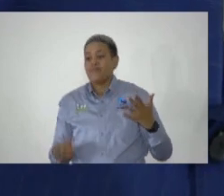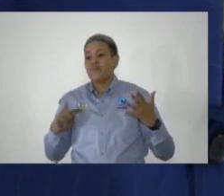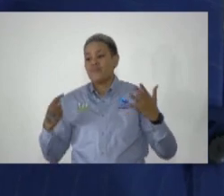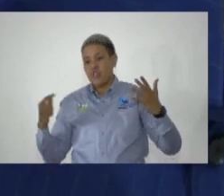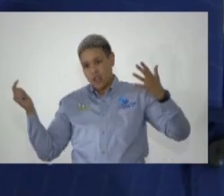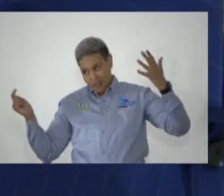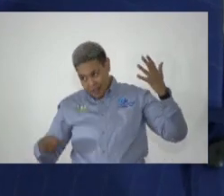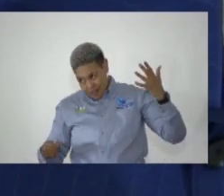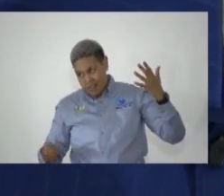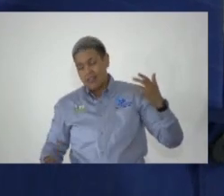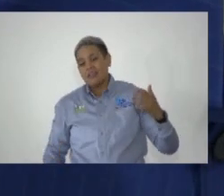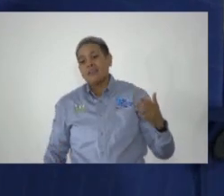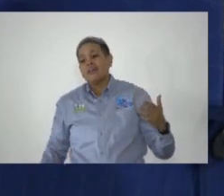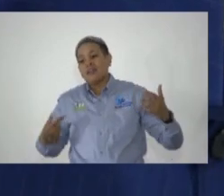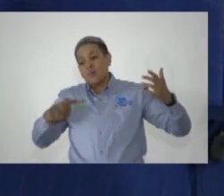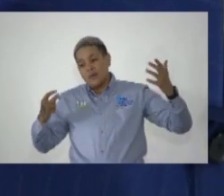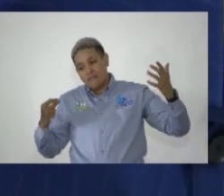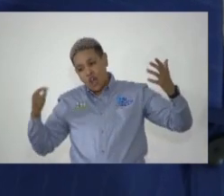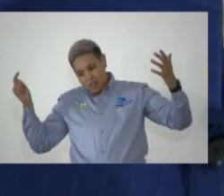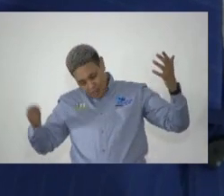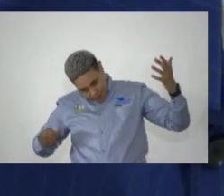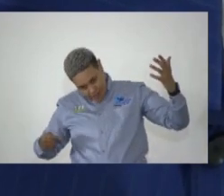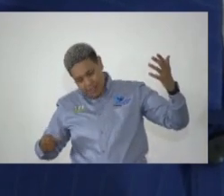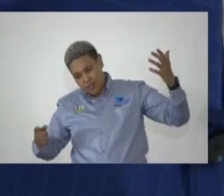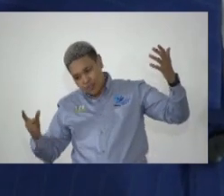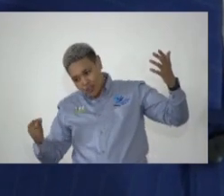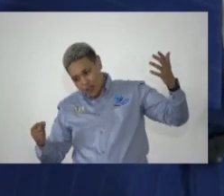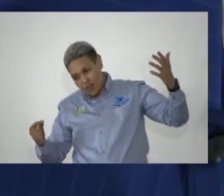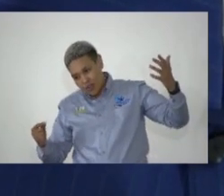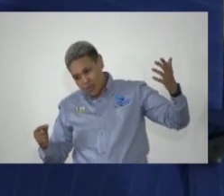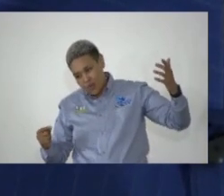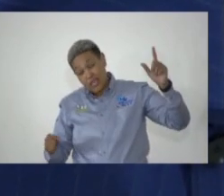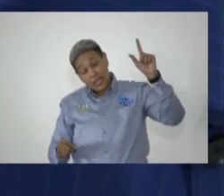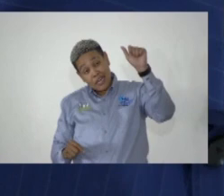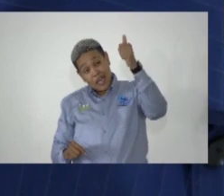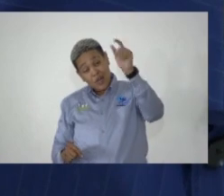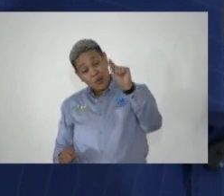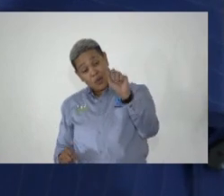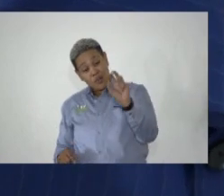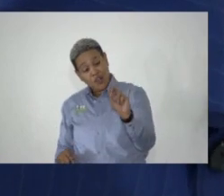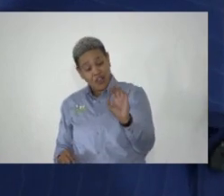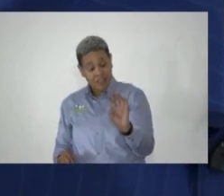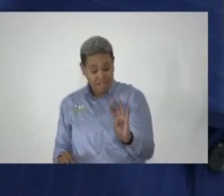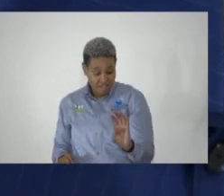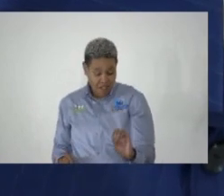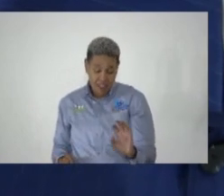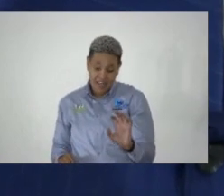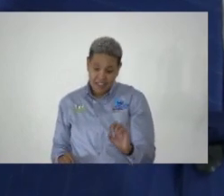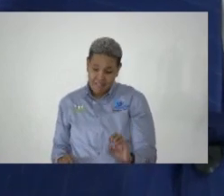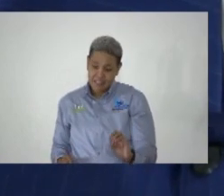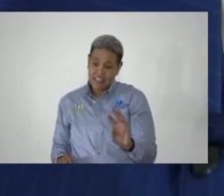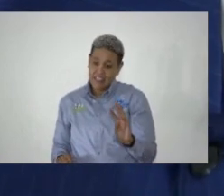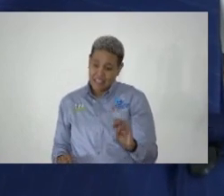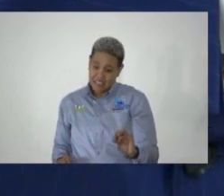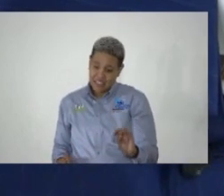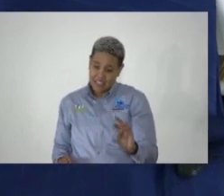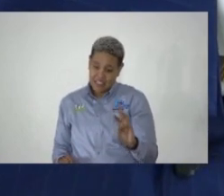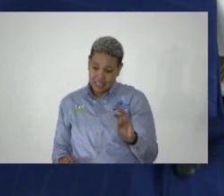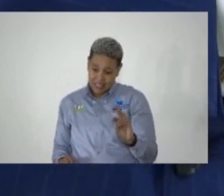have done that, we have done that, 10, 20, 30, 40, 50, 60,